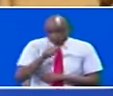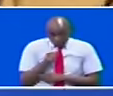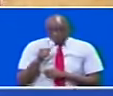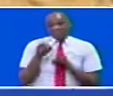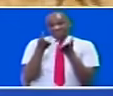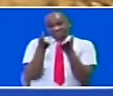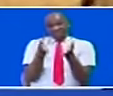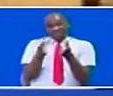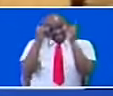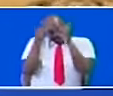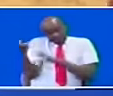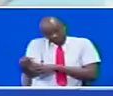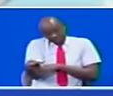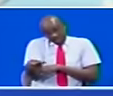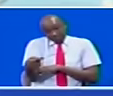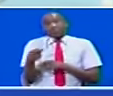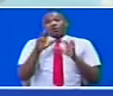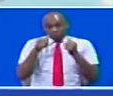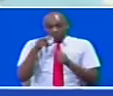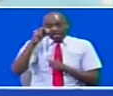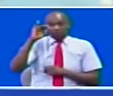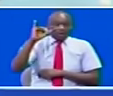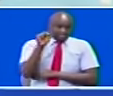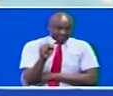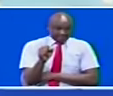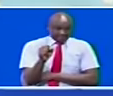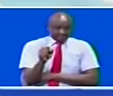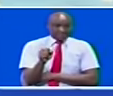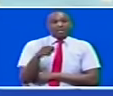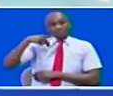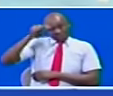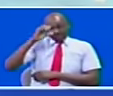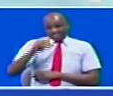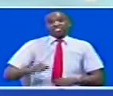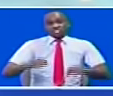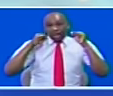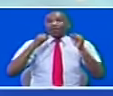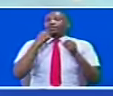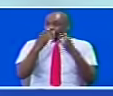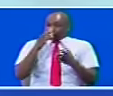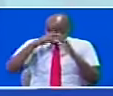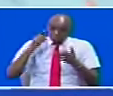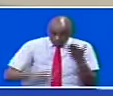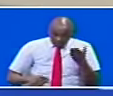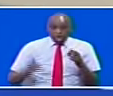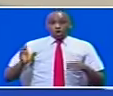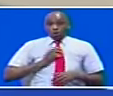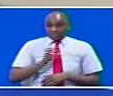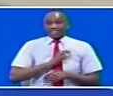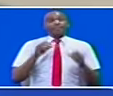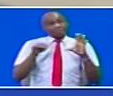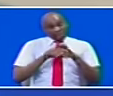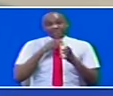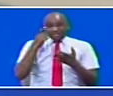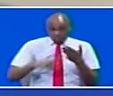out-of-the-box solutions said to be linked to the NYS scandal. PAC Chairman Nicholas Gumbo informed the House that committee members had resolved